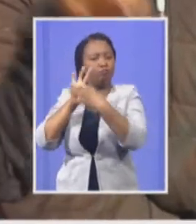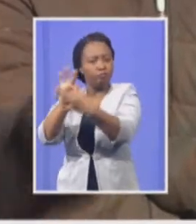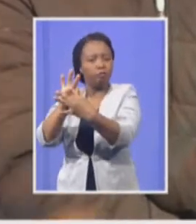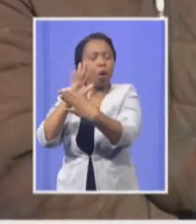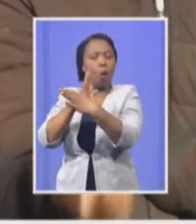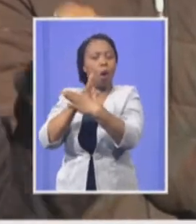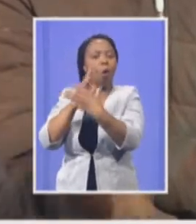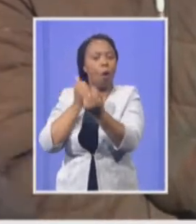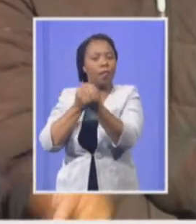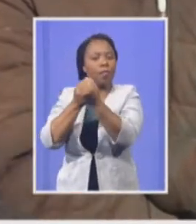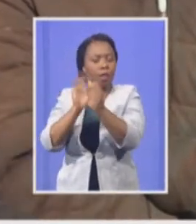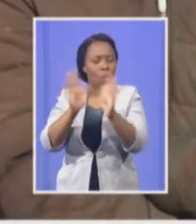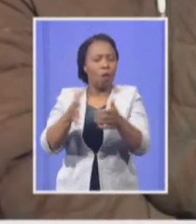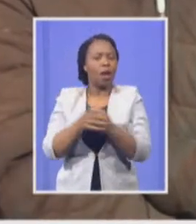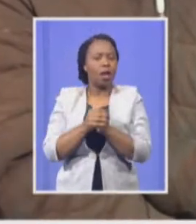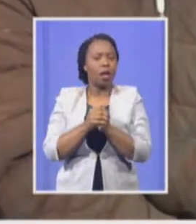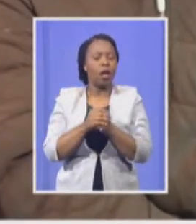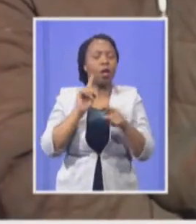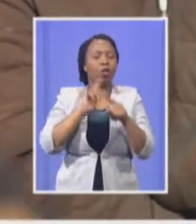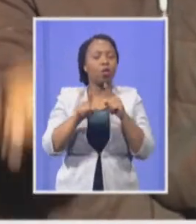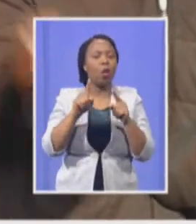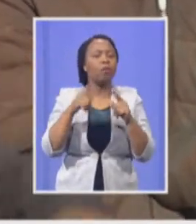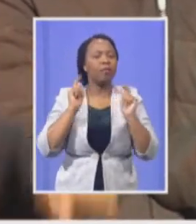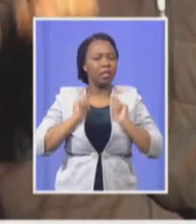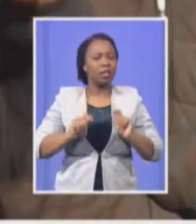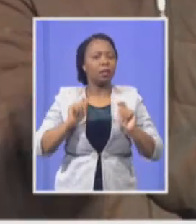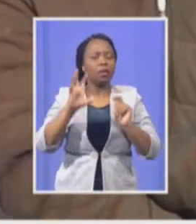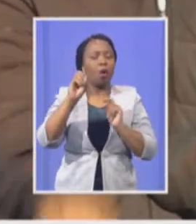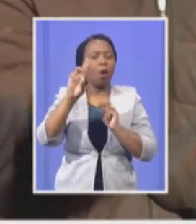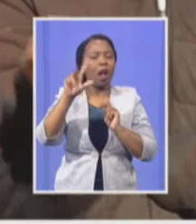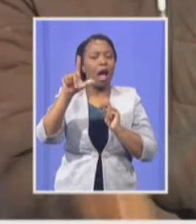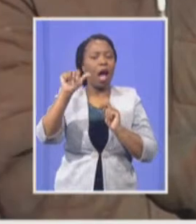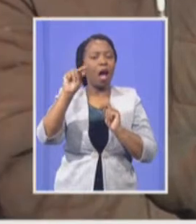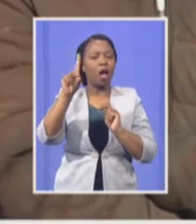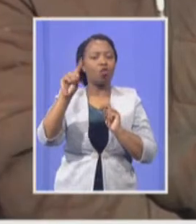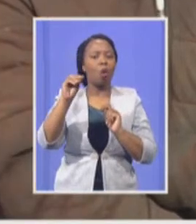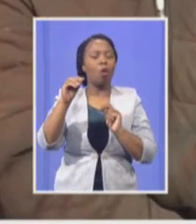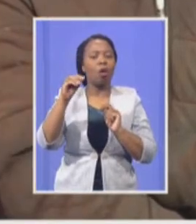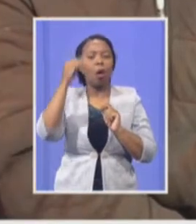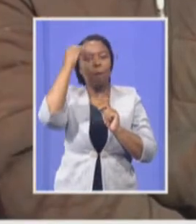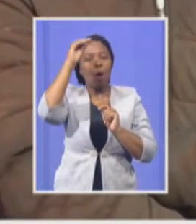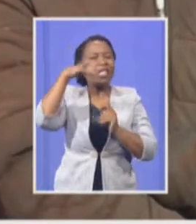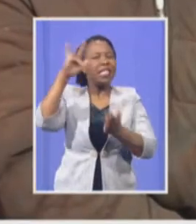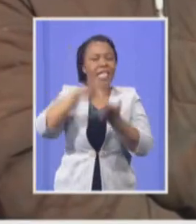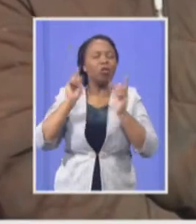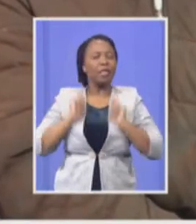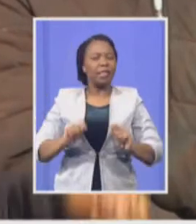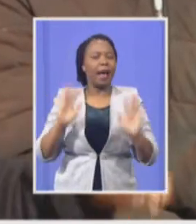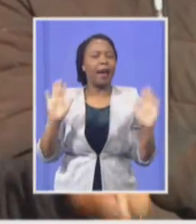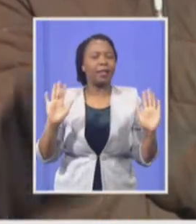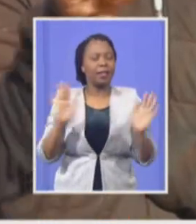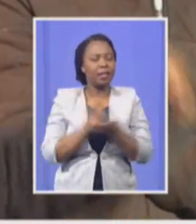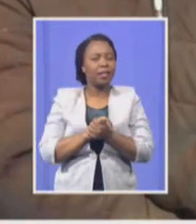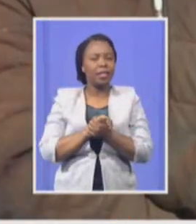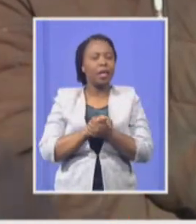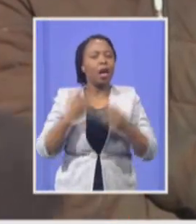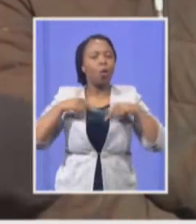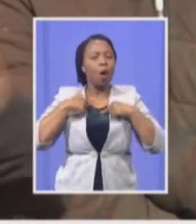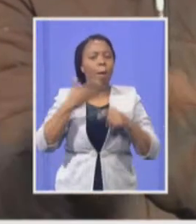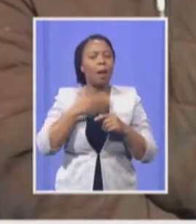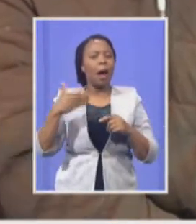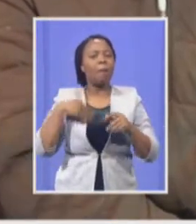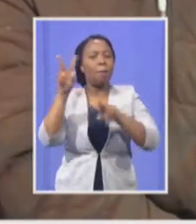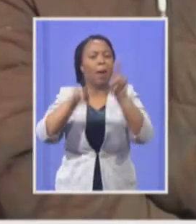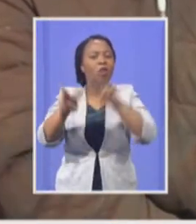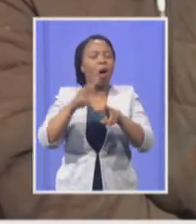we are sick and tired of Orlando police station. We are tired of the Orlando police station. Sing about Mama Sapatrola, Abu Baba,